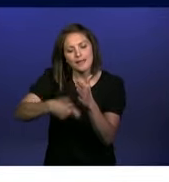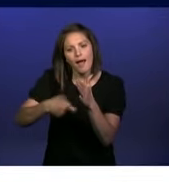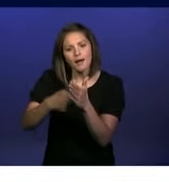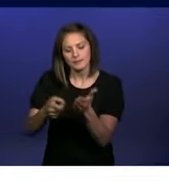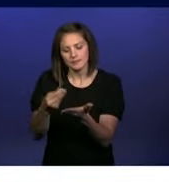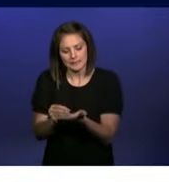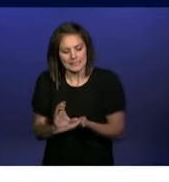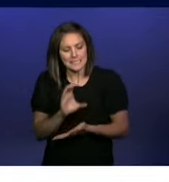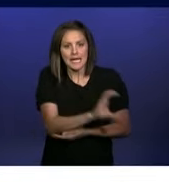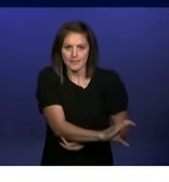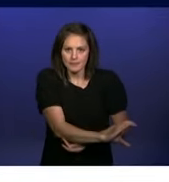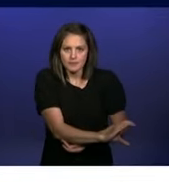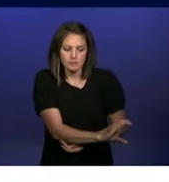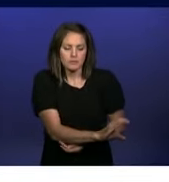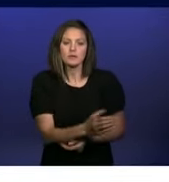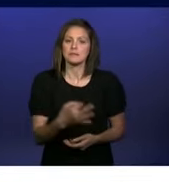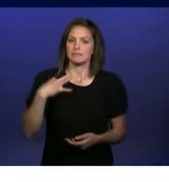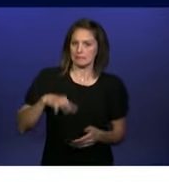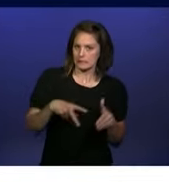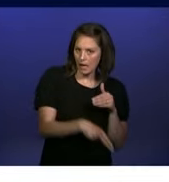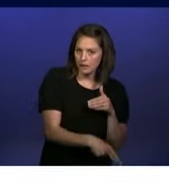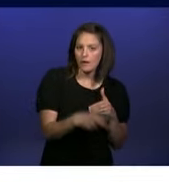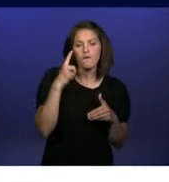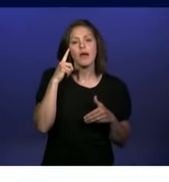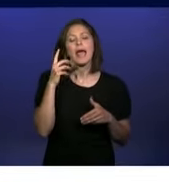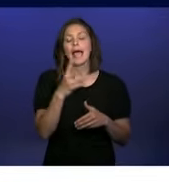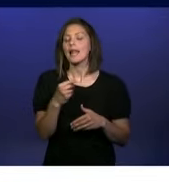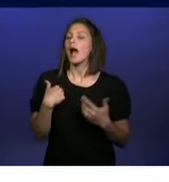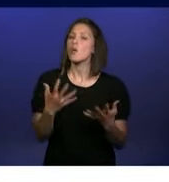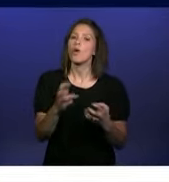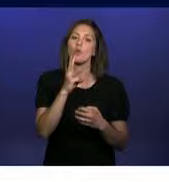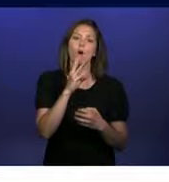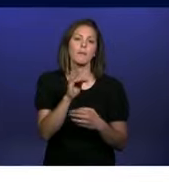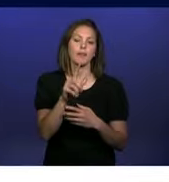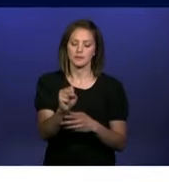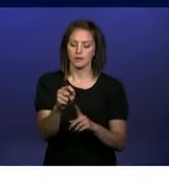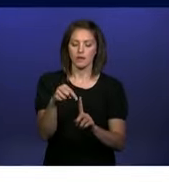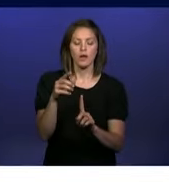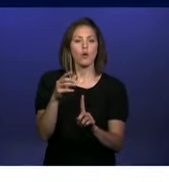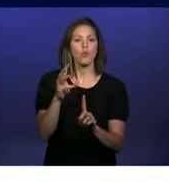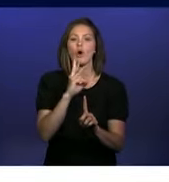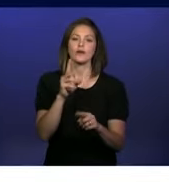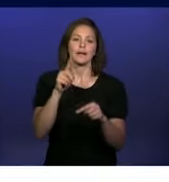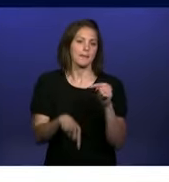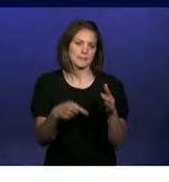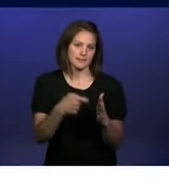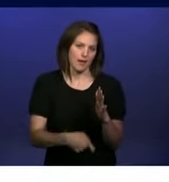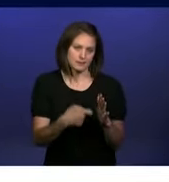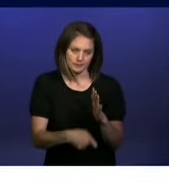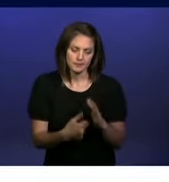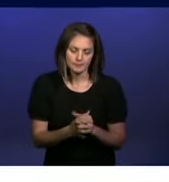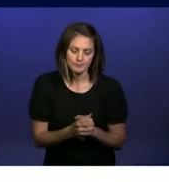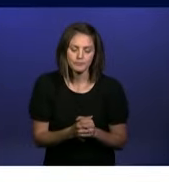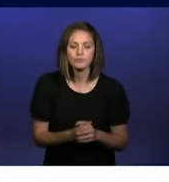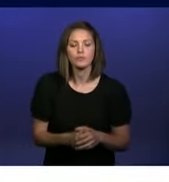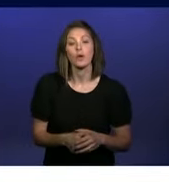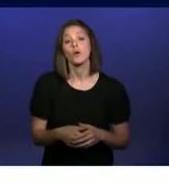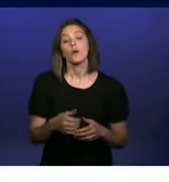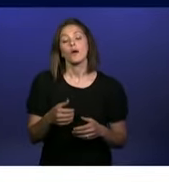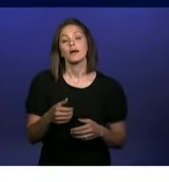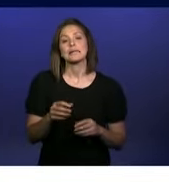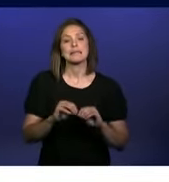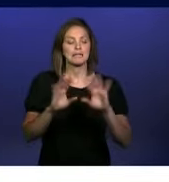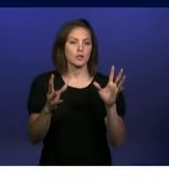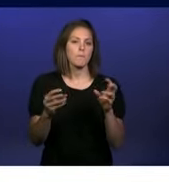save water. So my bill would make sure that those were non-taxable. Just a couple of examples of the federal role. The last thing I would mention is clearly